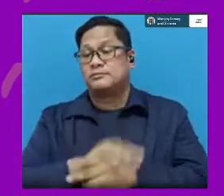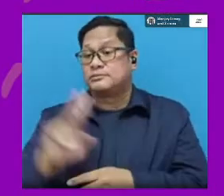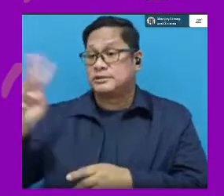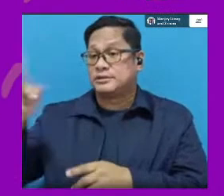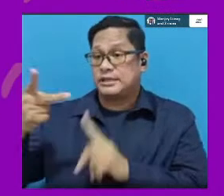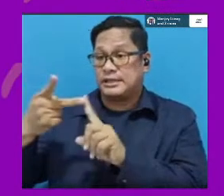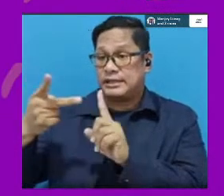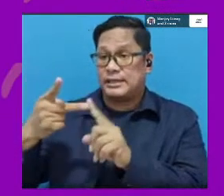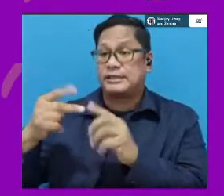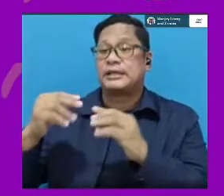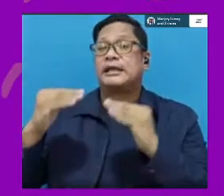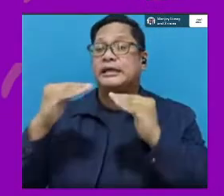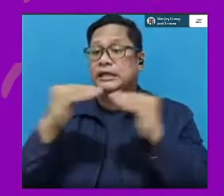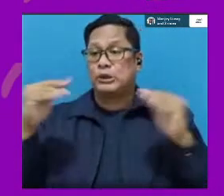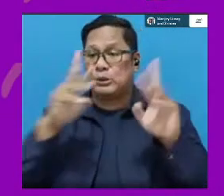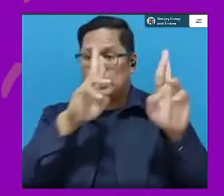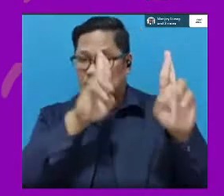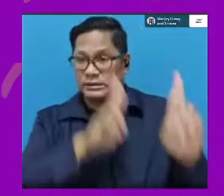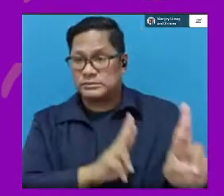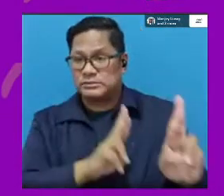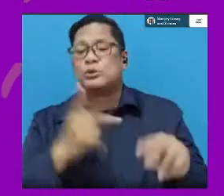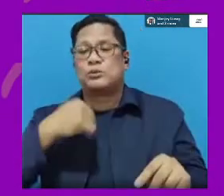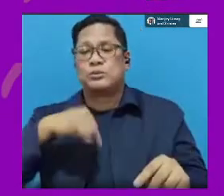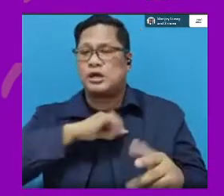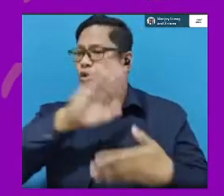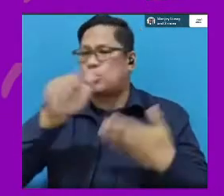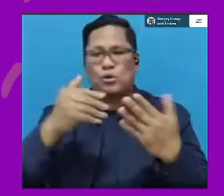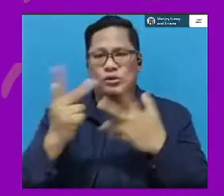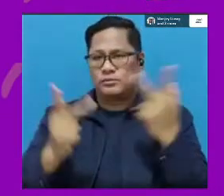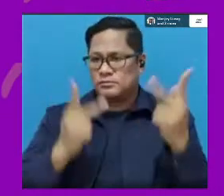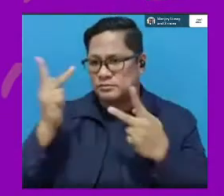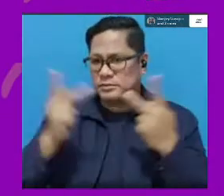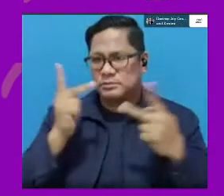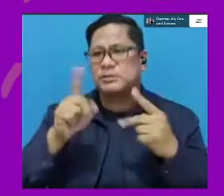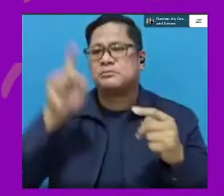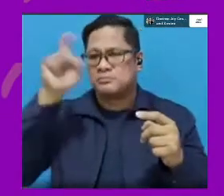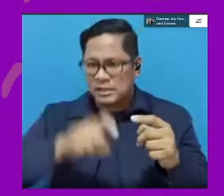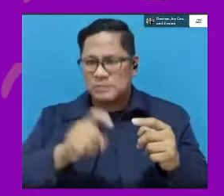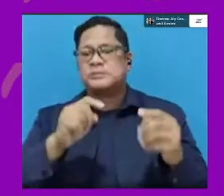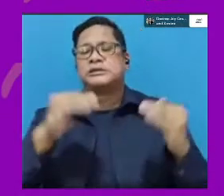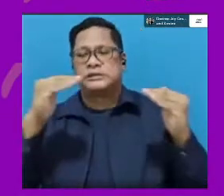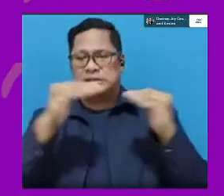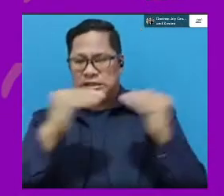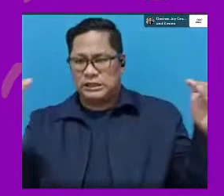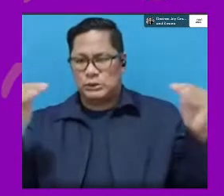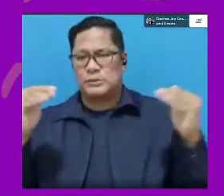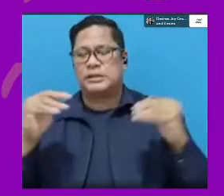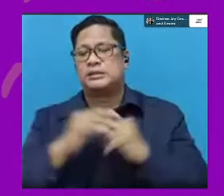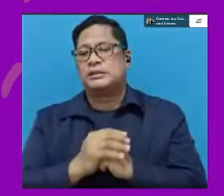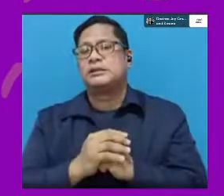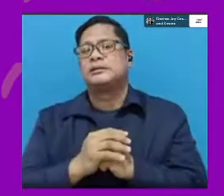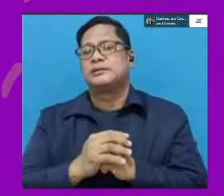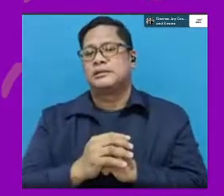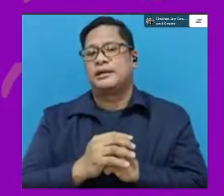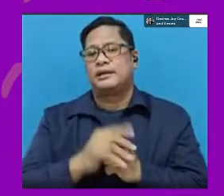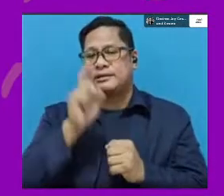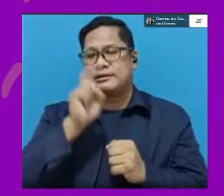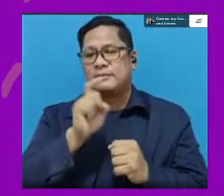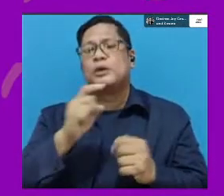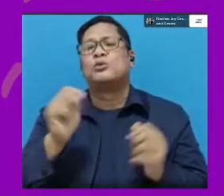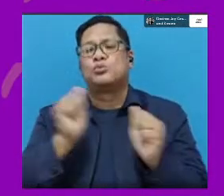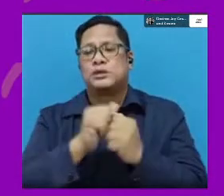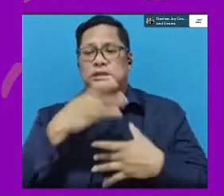equal respect, where all human beings are treated equally and their interests are considered with equal